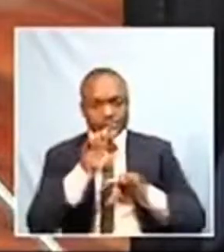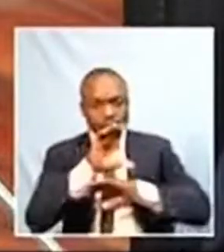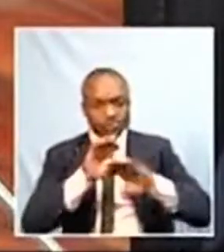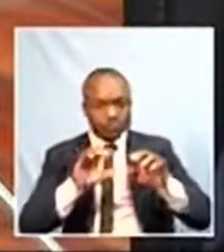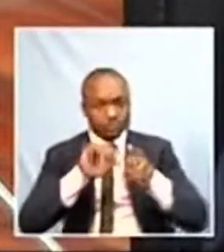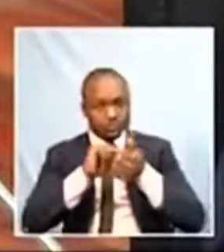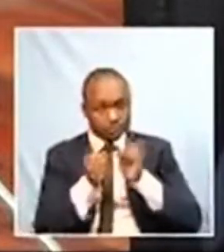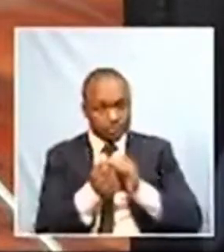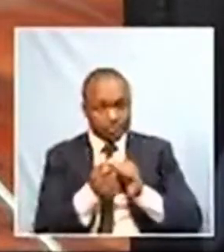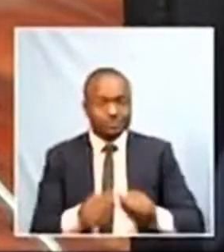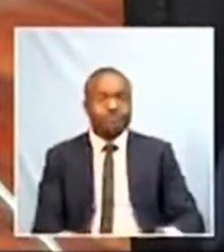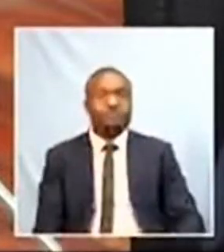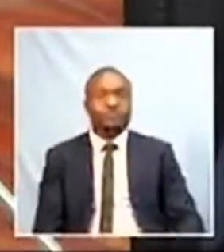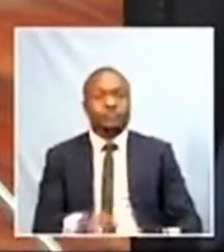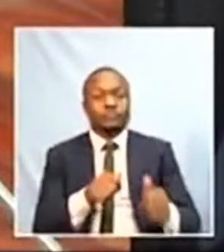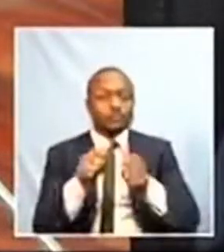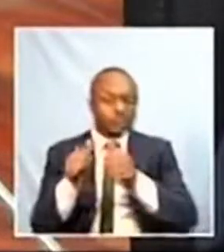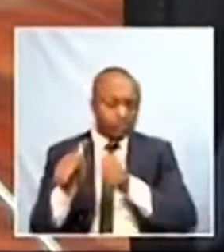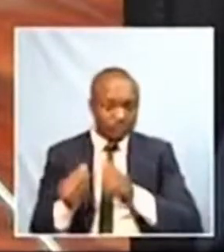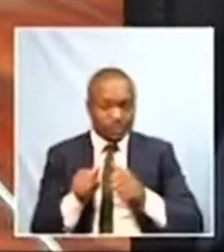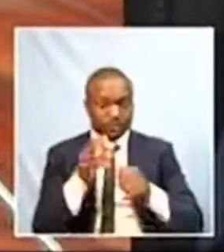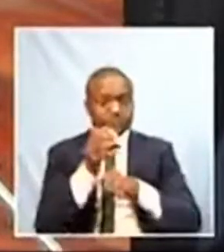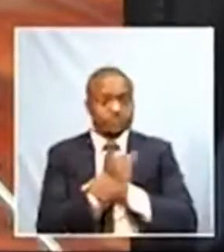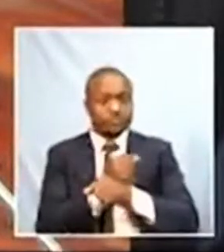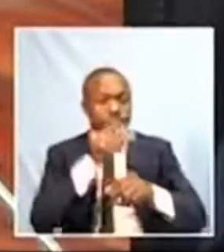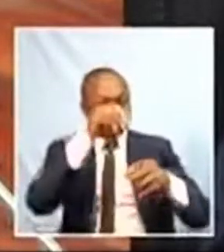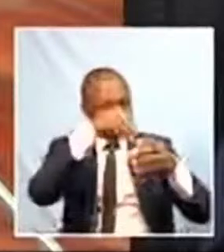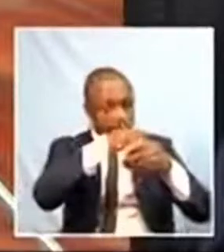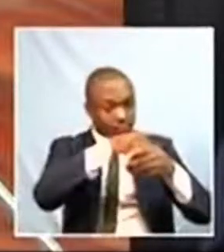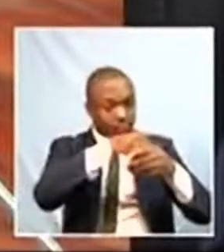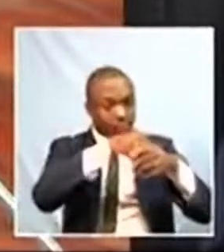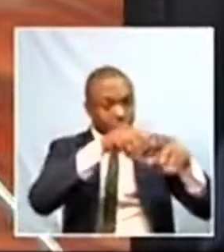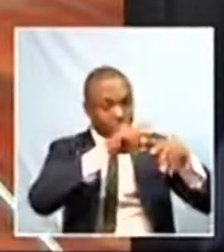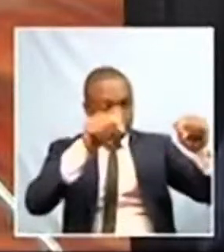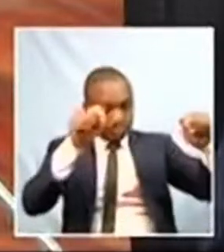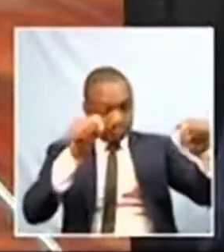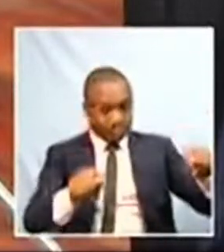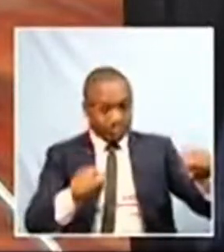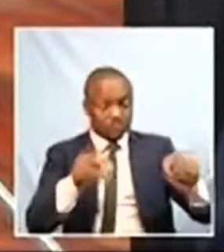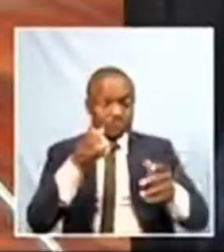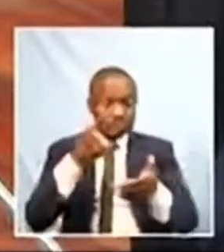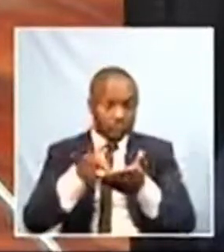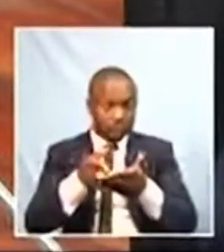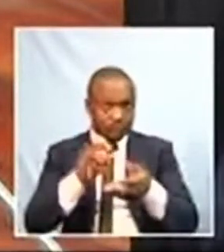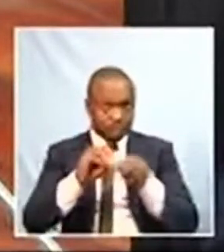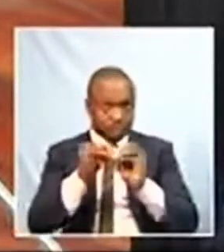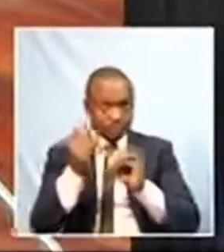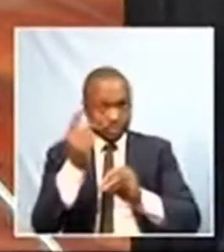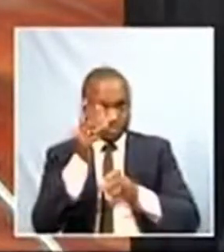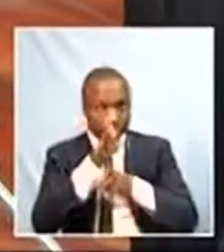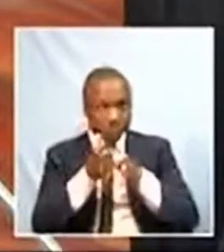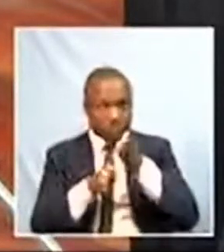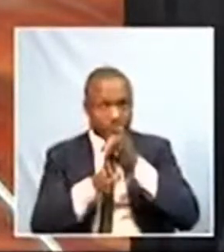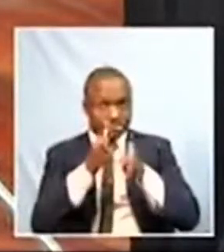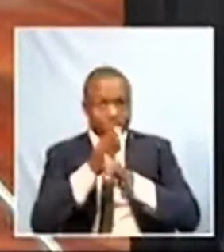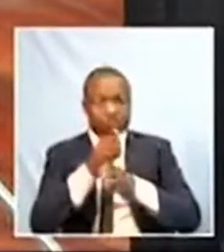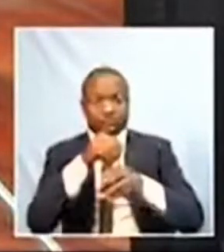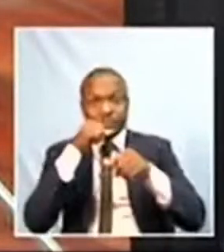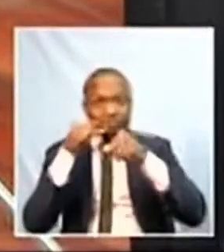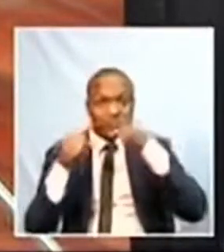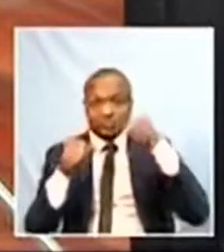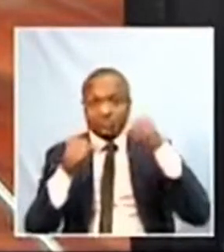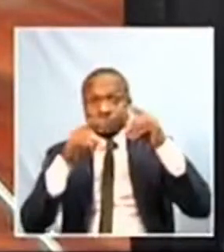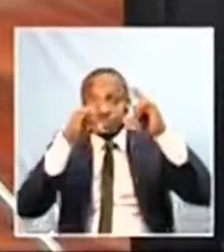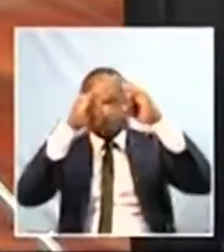the query and action taken are in the table below. Serial number 1, construction of an agricultural